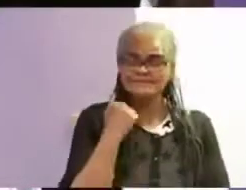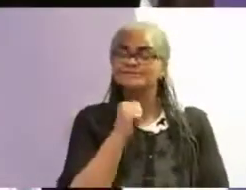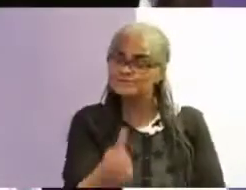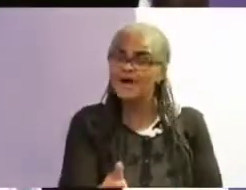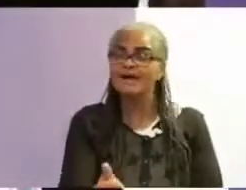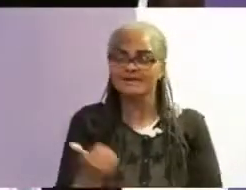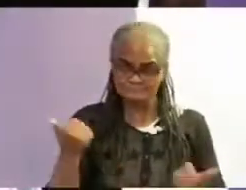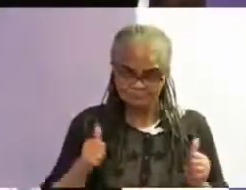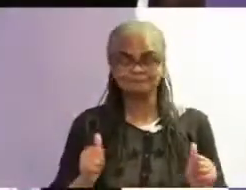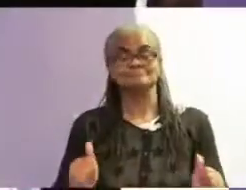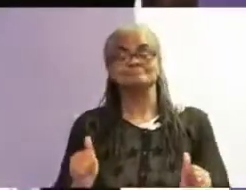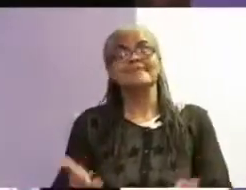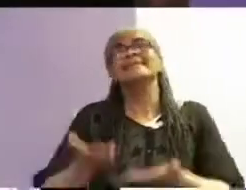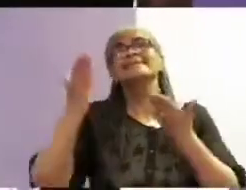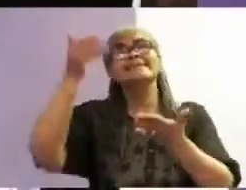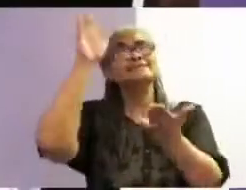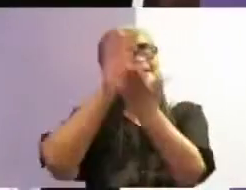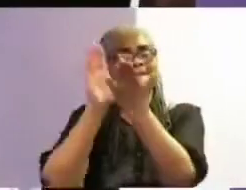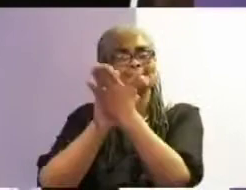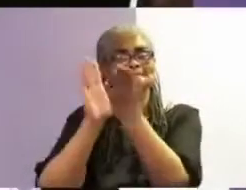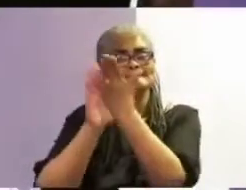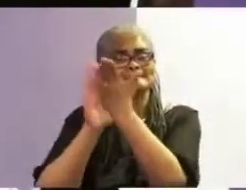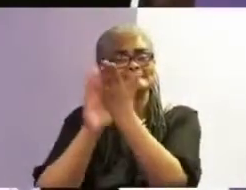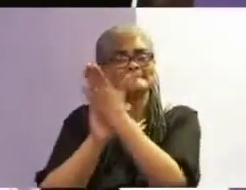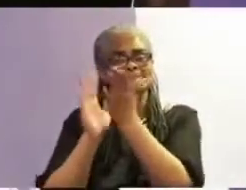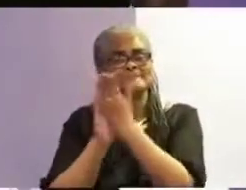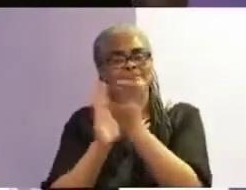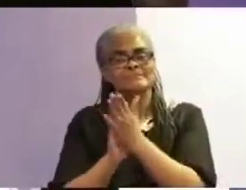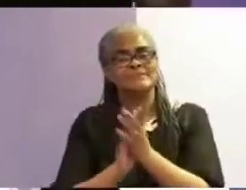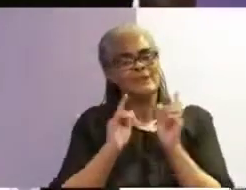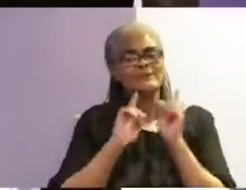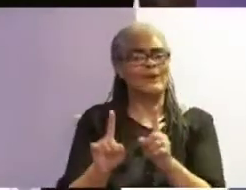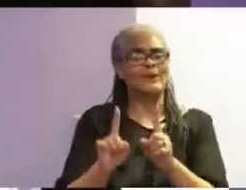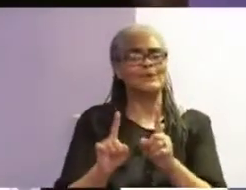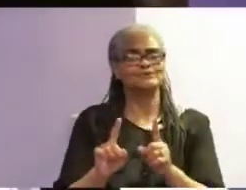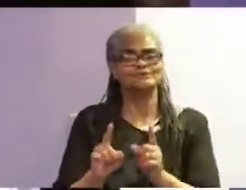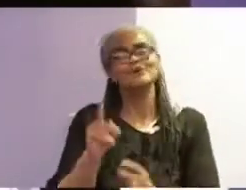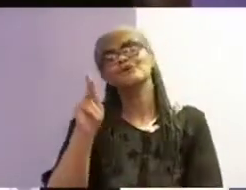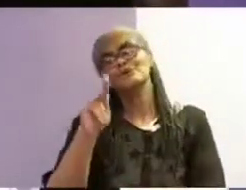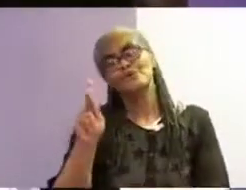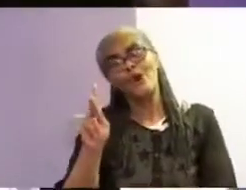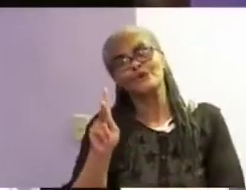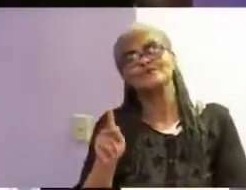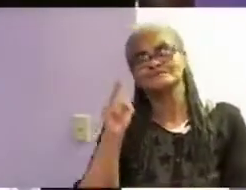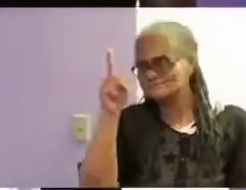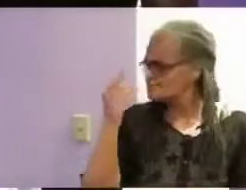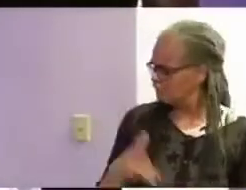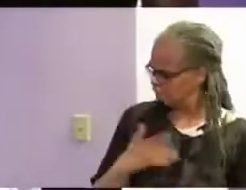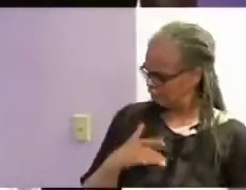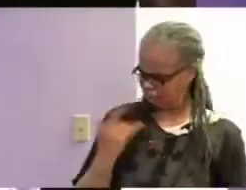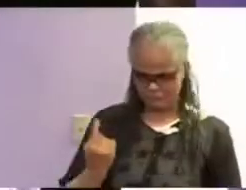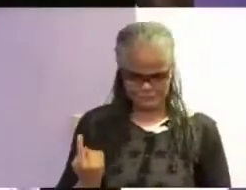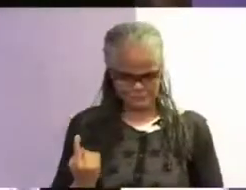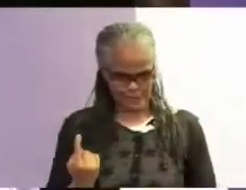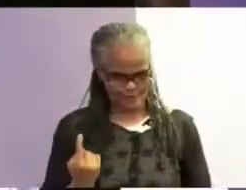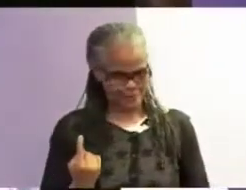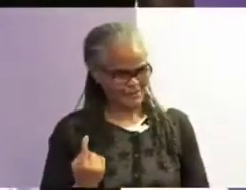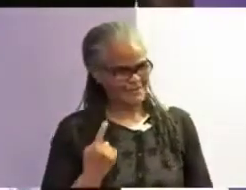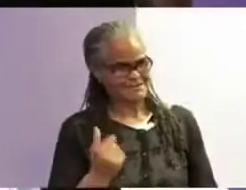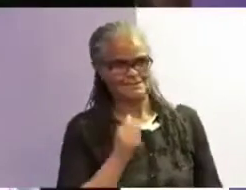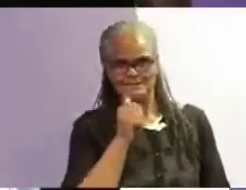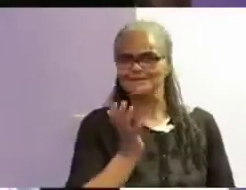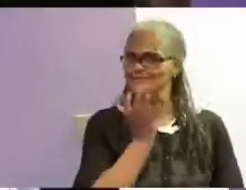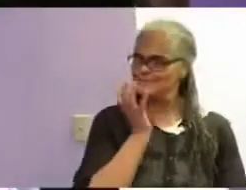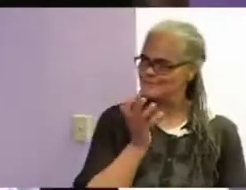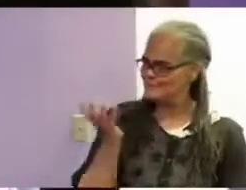just give God a praise. Go down by the vegetables when you feel something. He's trying to depress you. Throw